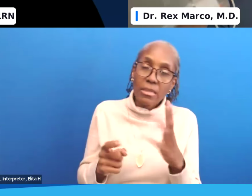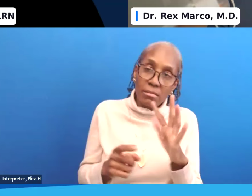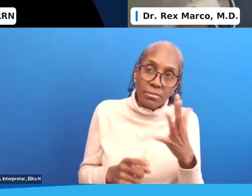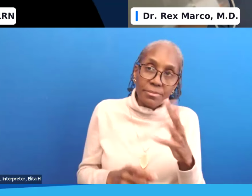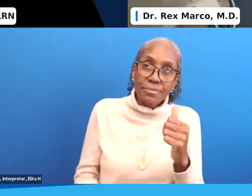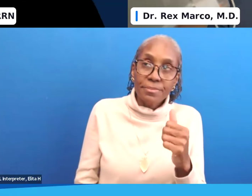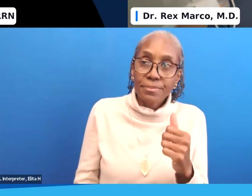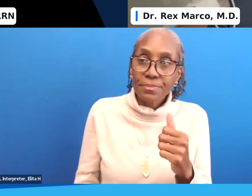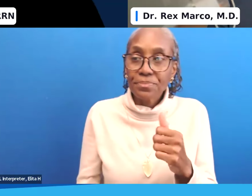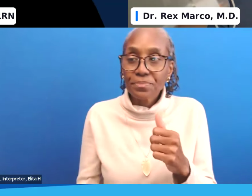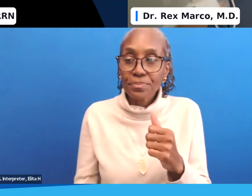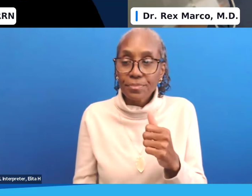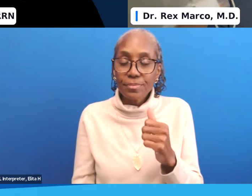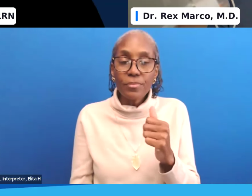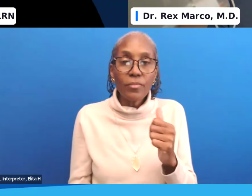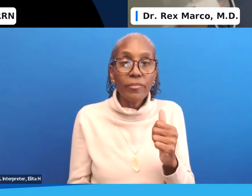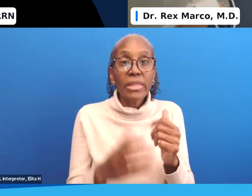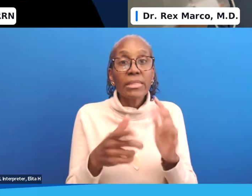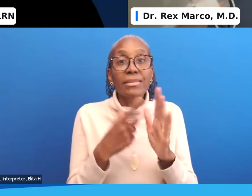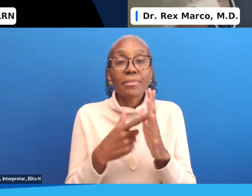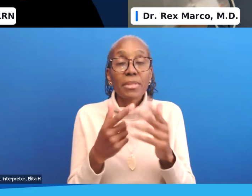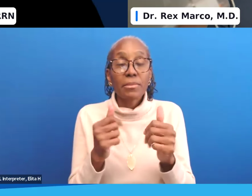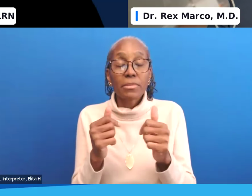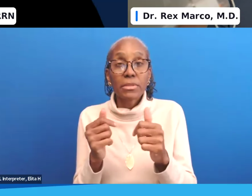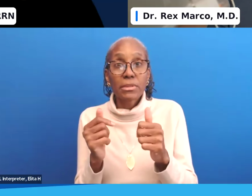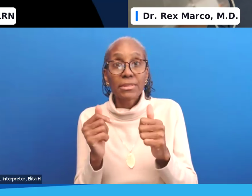Sometimes extension of the fusion,